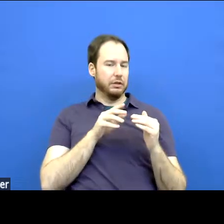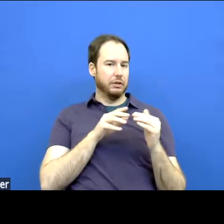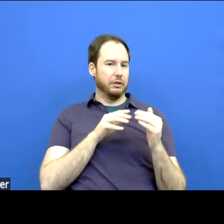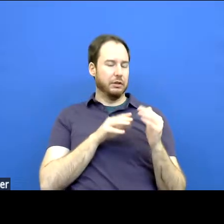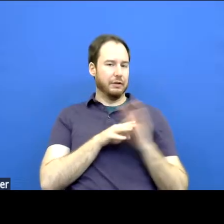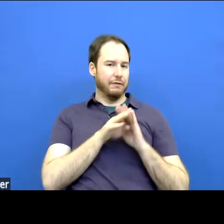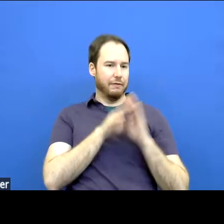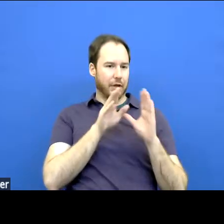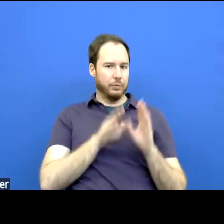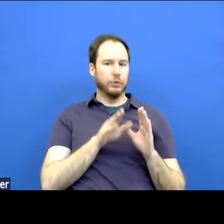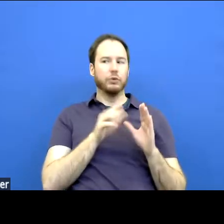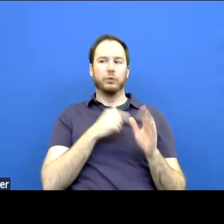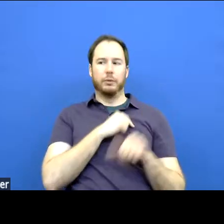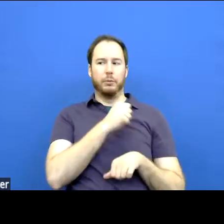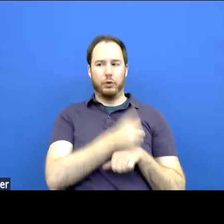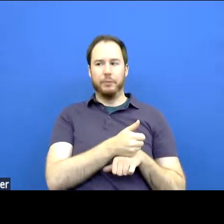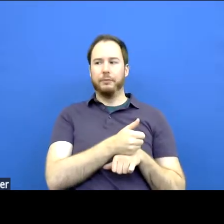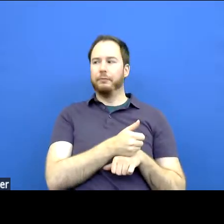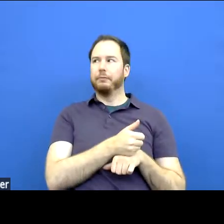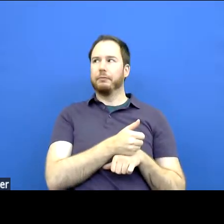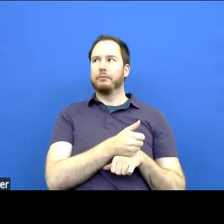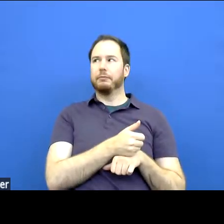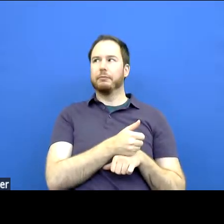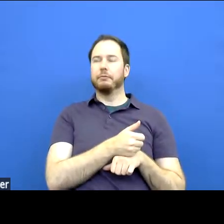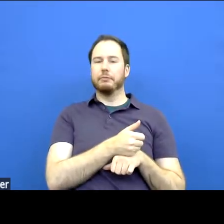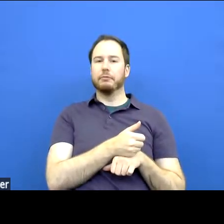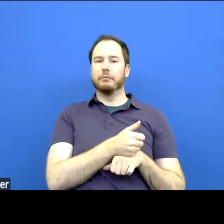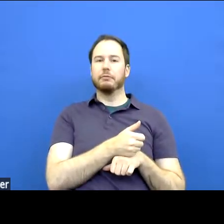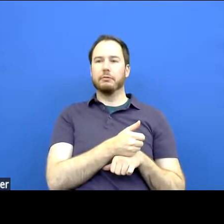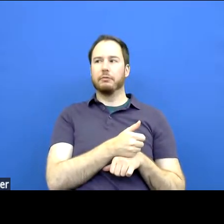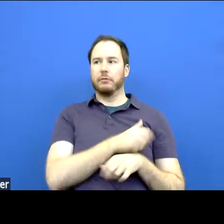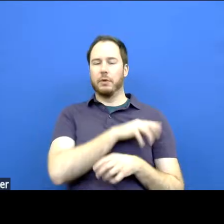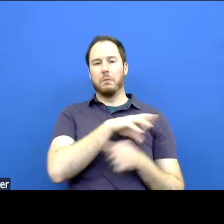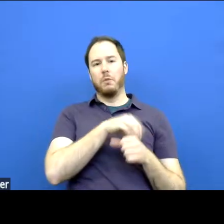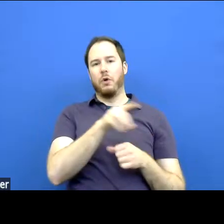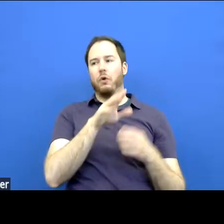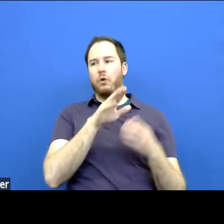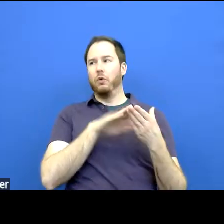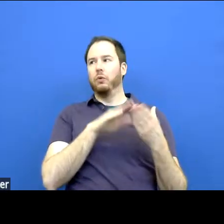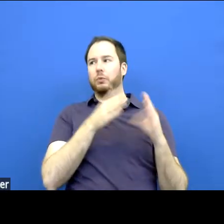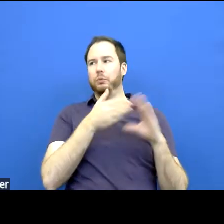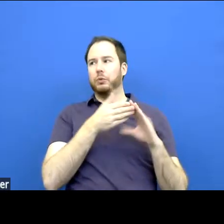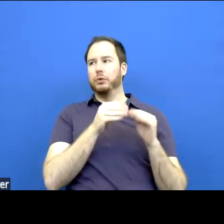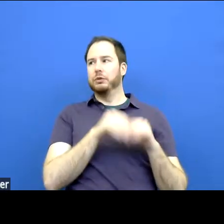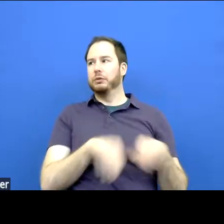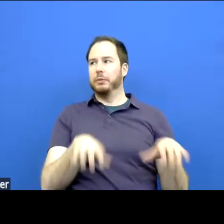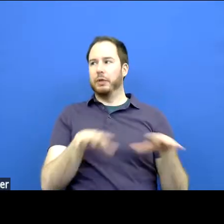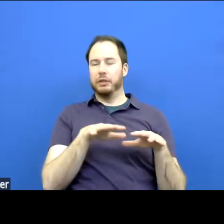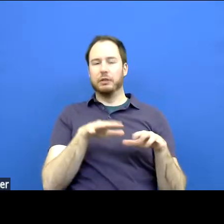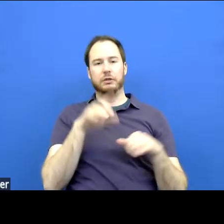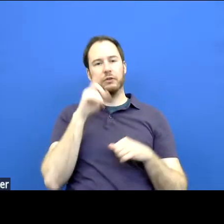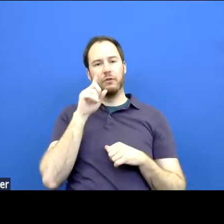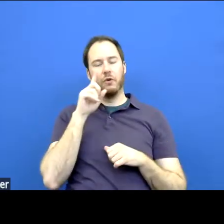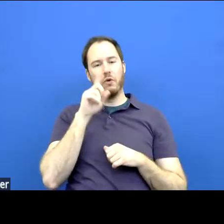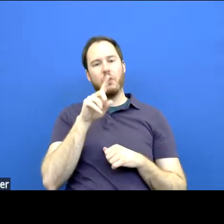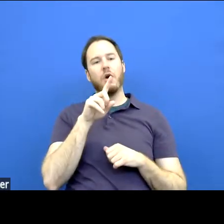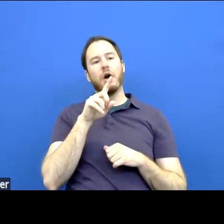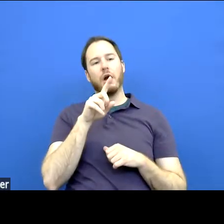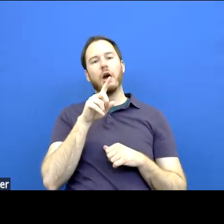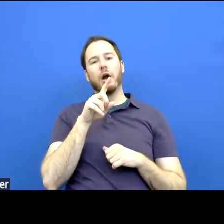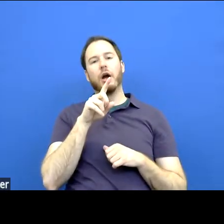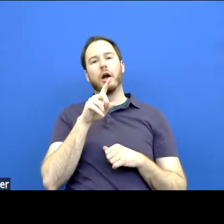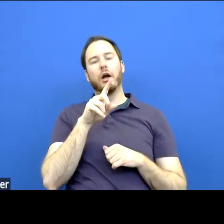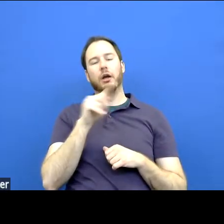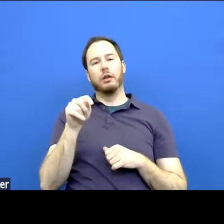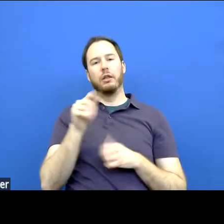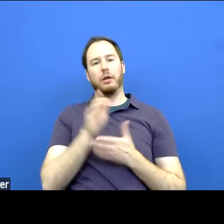on as part of the community space for the